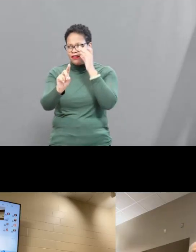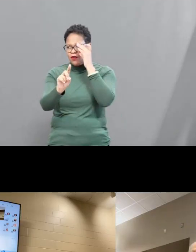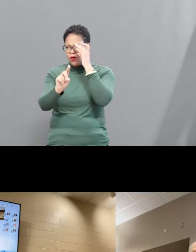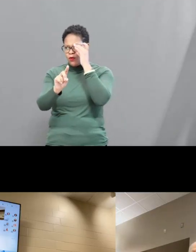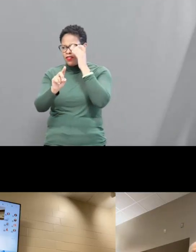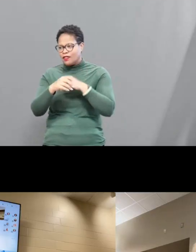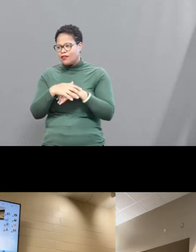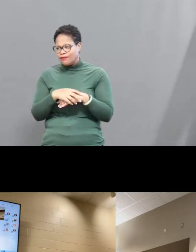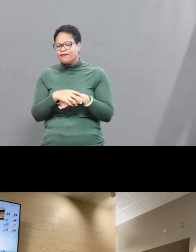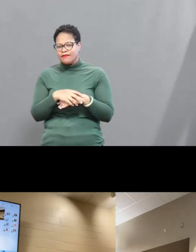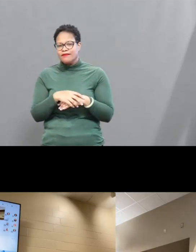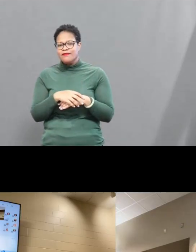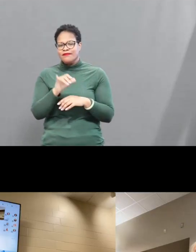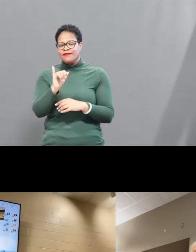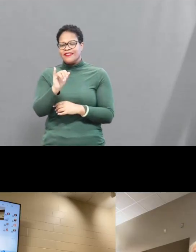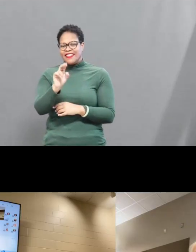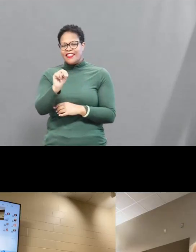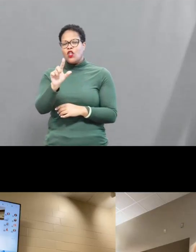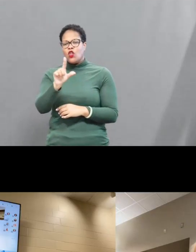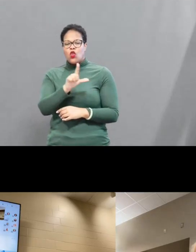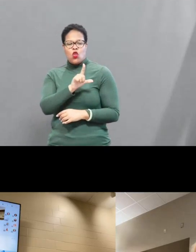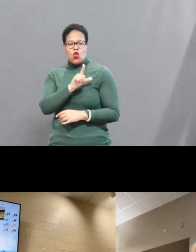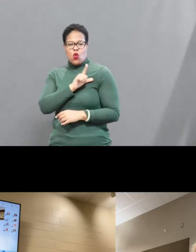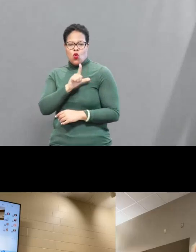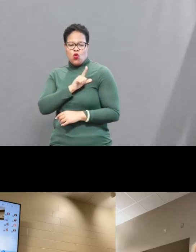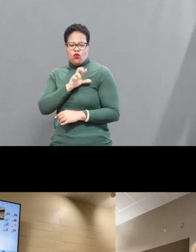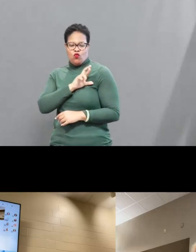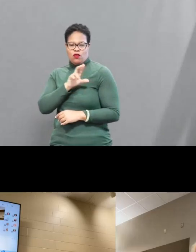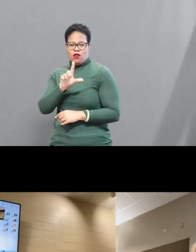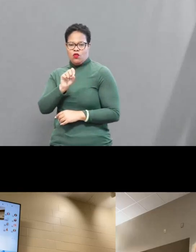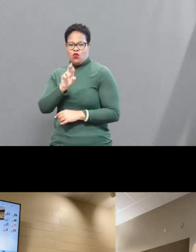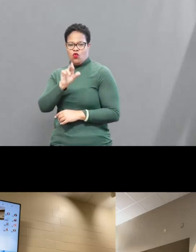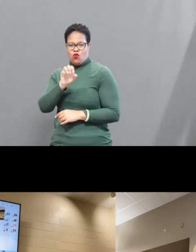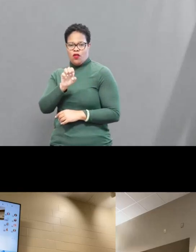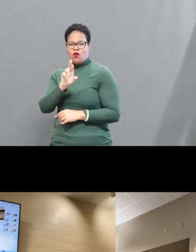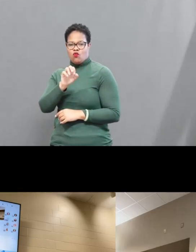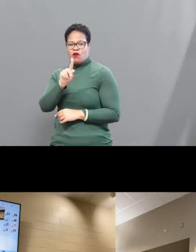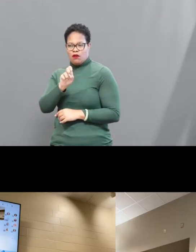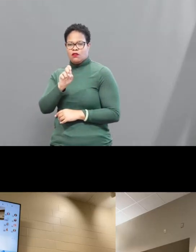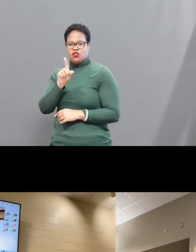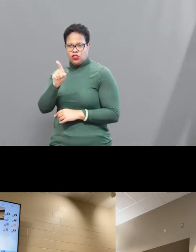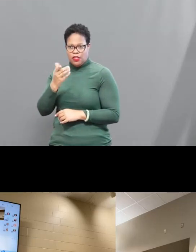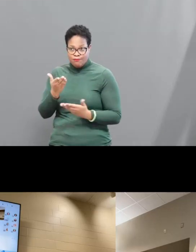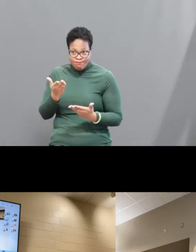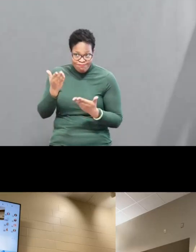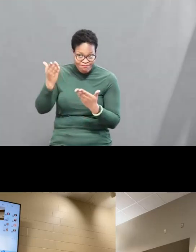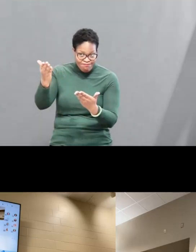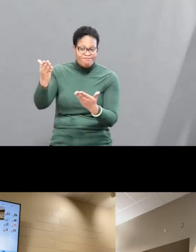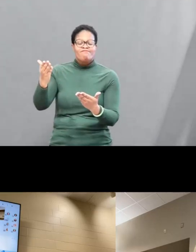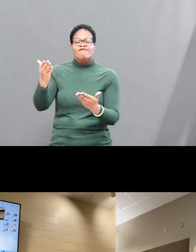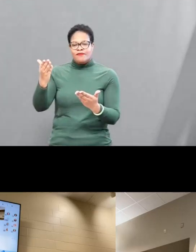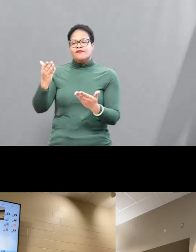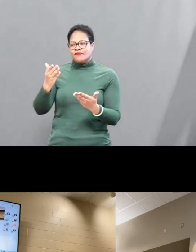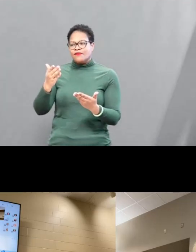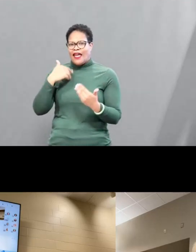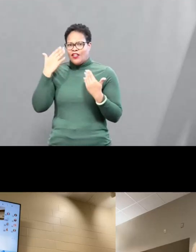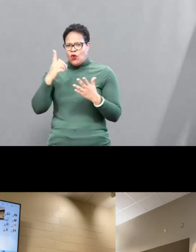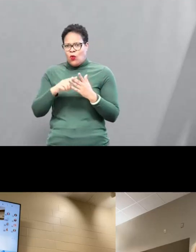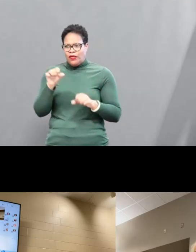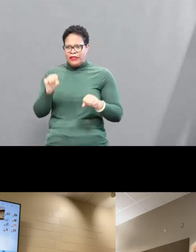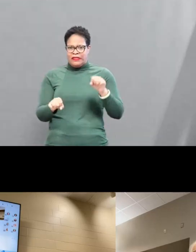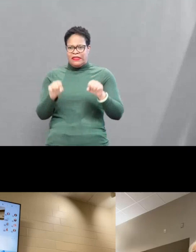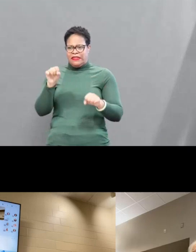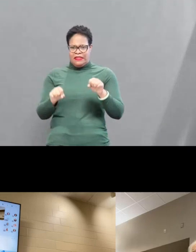inducted. The word was inducted. Lori Rook. And so I don't know what the hesitation was, but I was worried for a